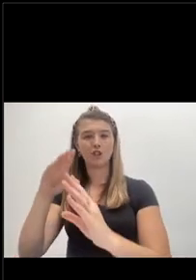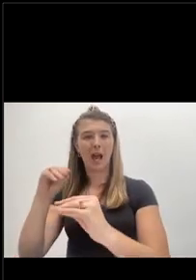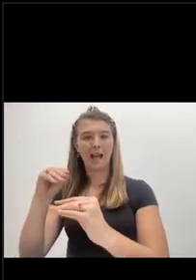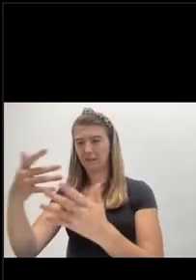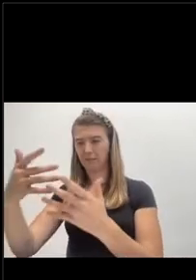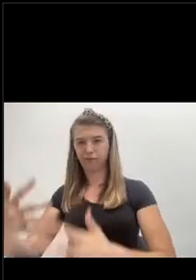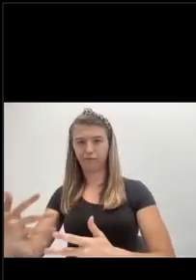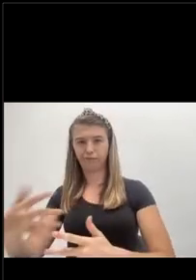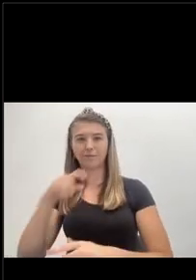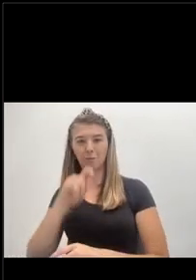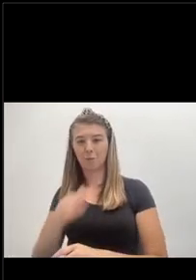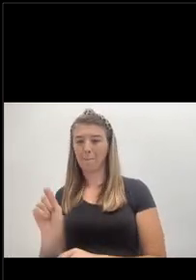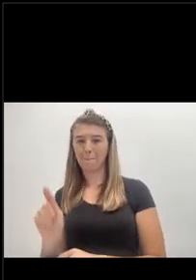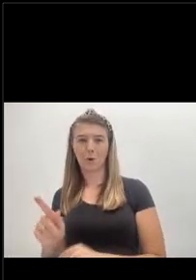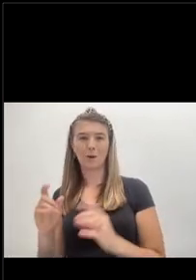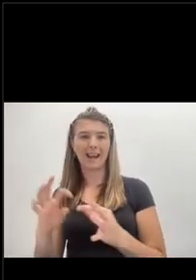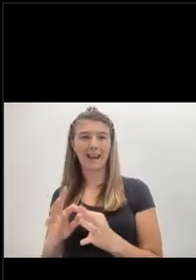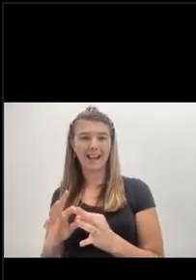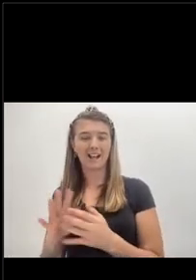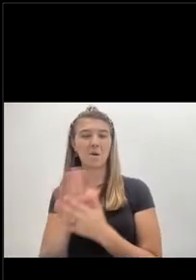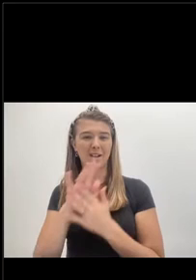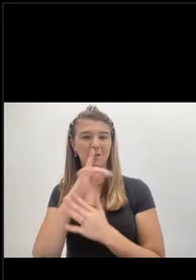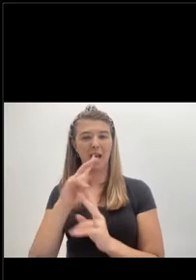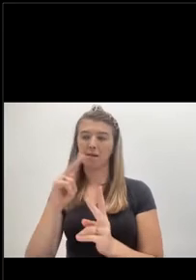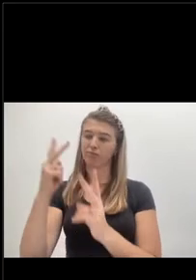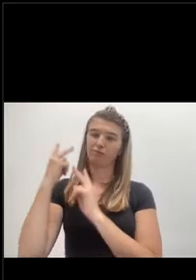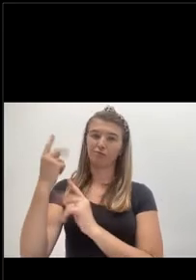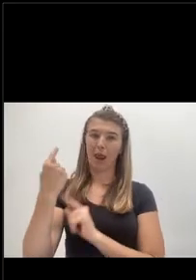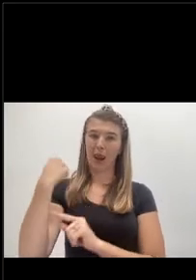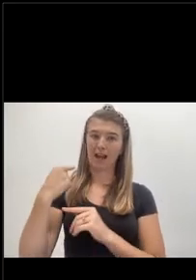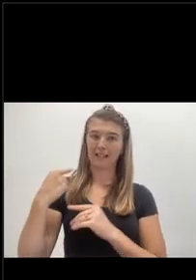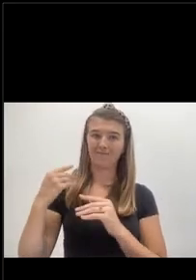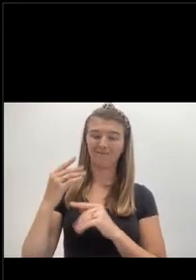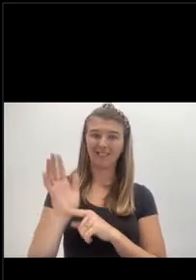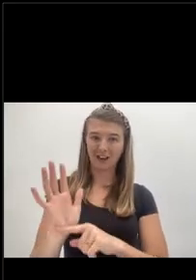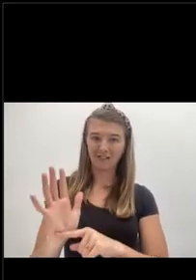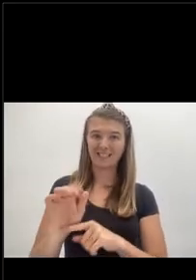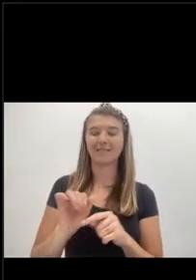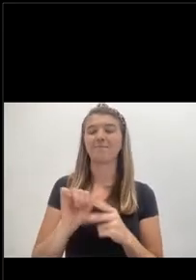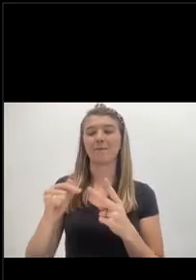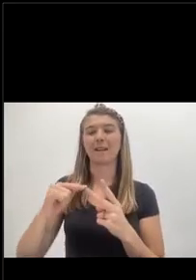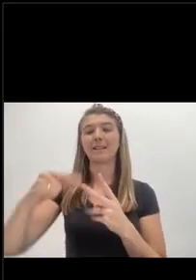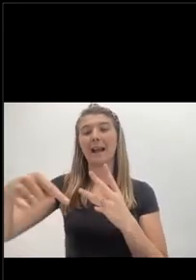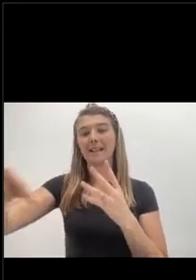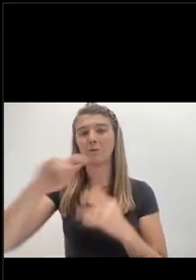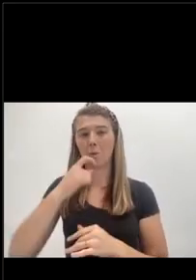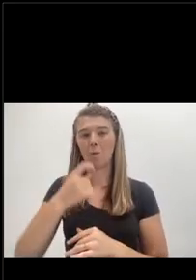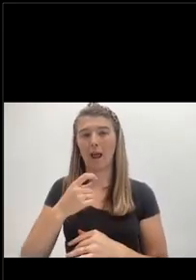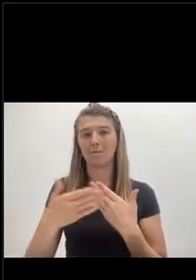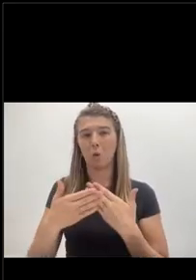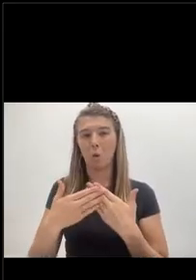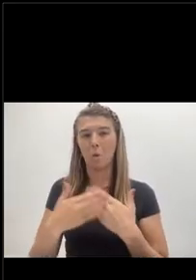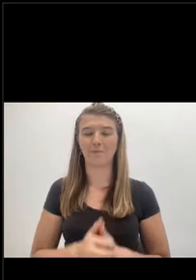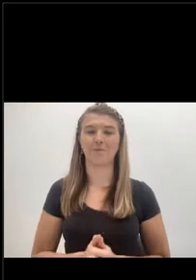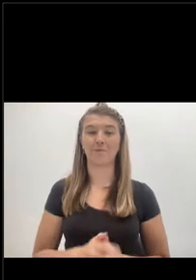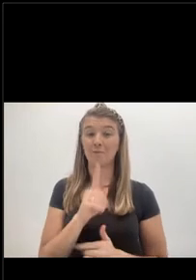easily be able to go back and watch that. We've actually made the video available to all, so you can just watch that video straight away. But the real reason you're